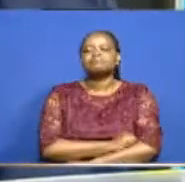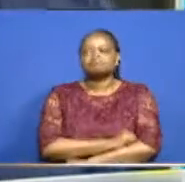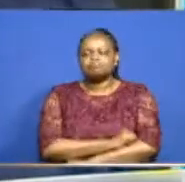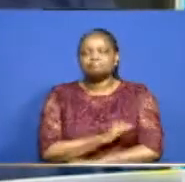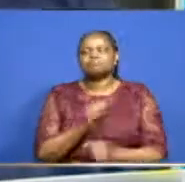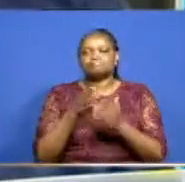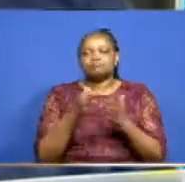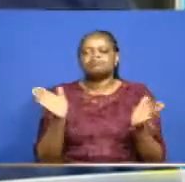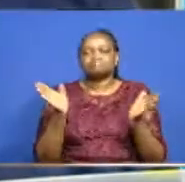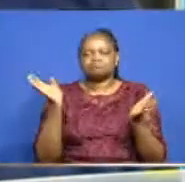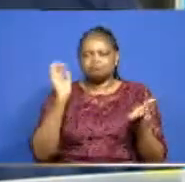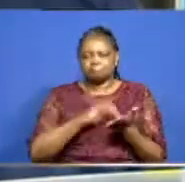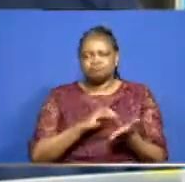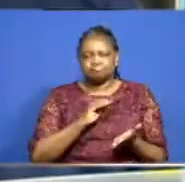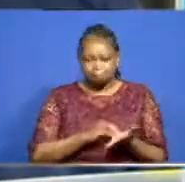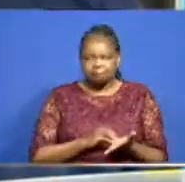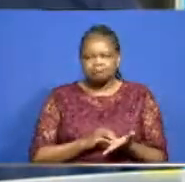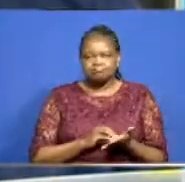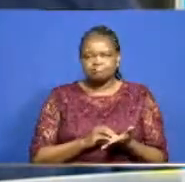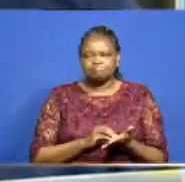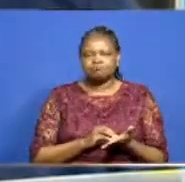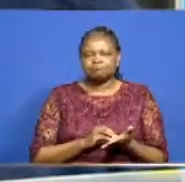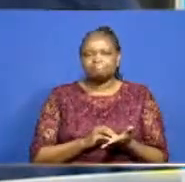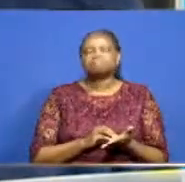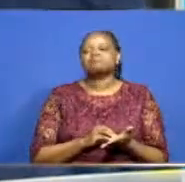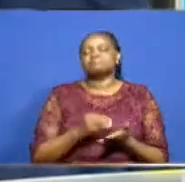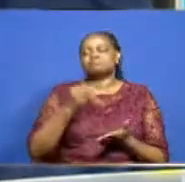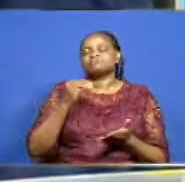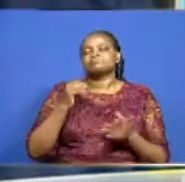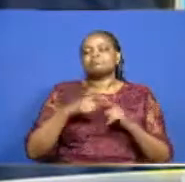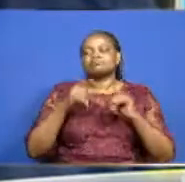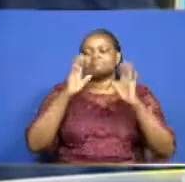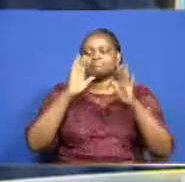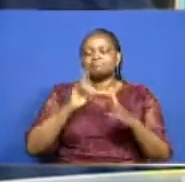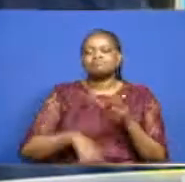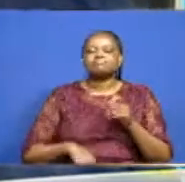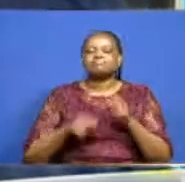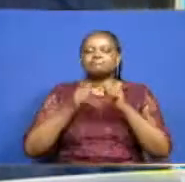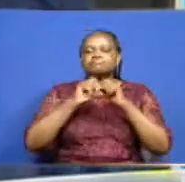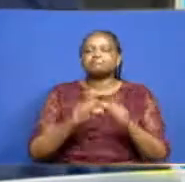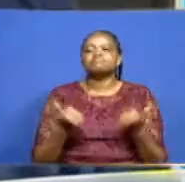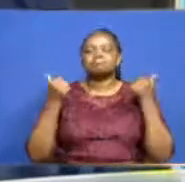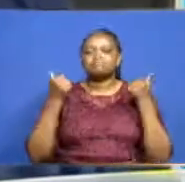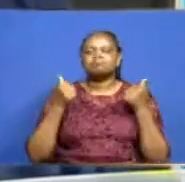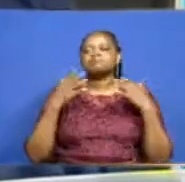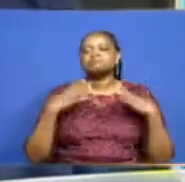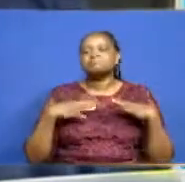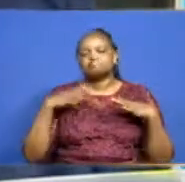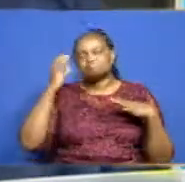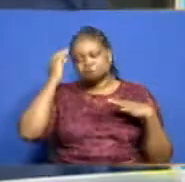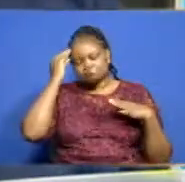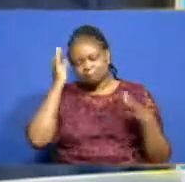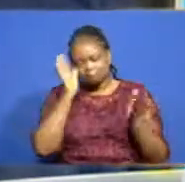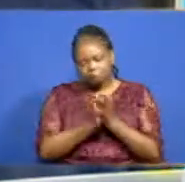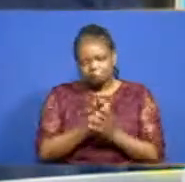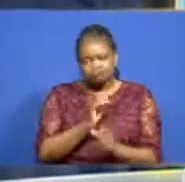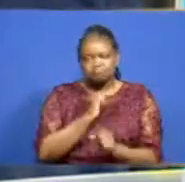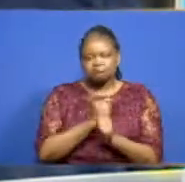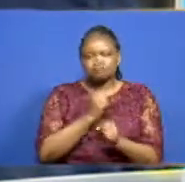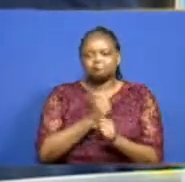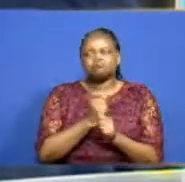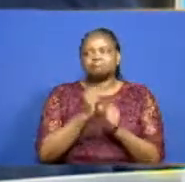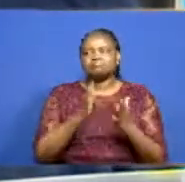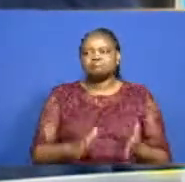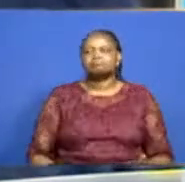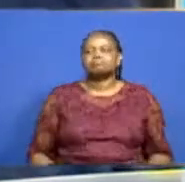the safety of learners and the staff at the learning institutions. But these are some of the issues that have been going on. One of them includes